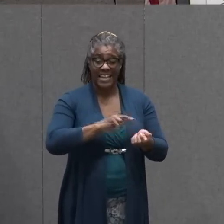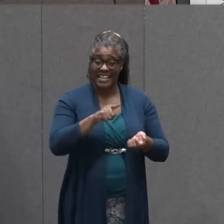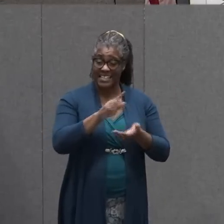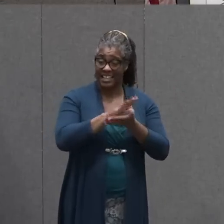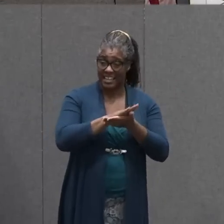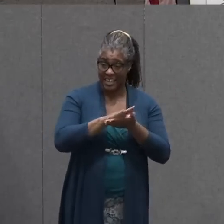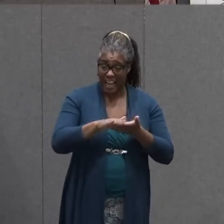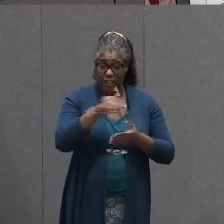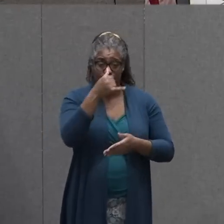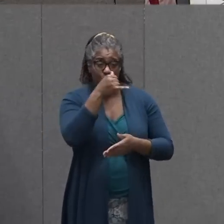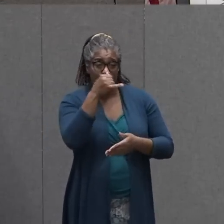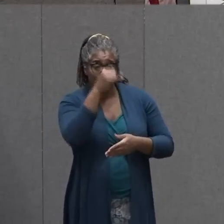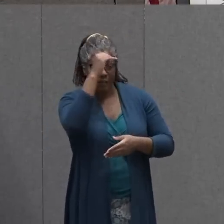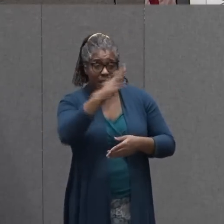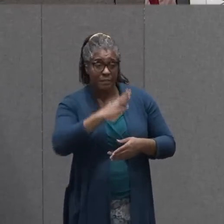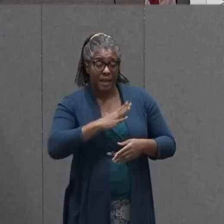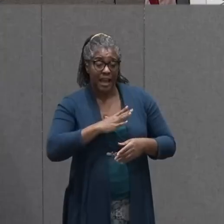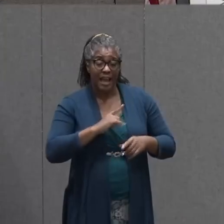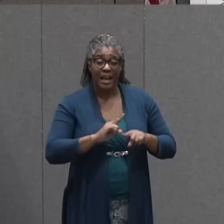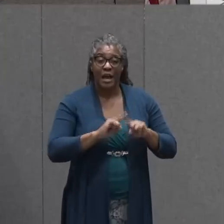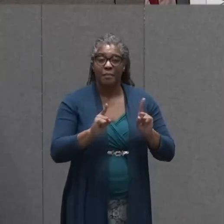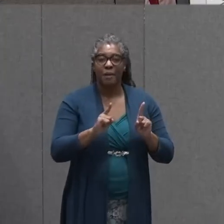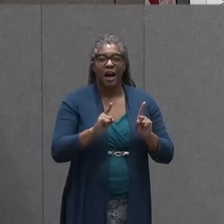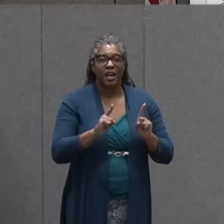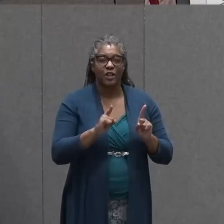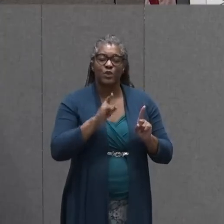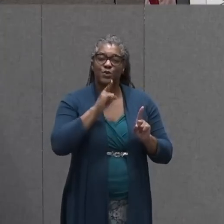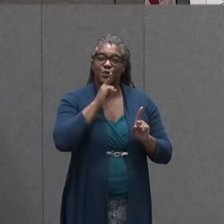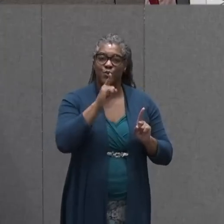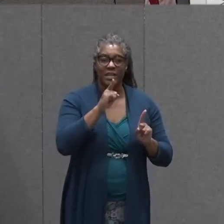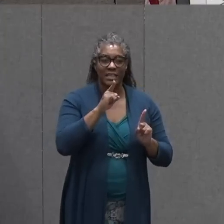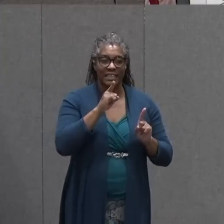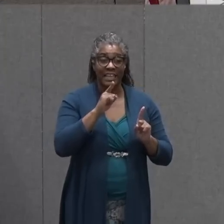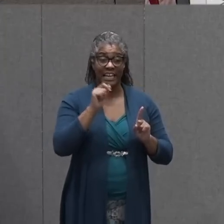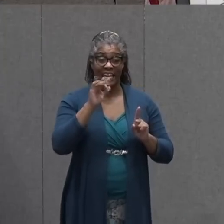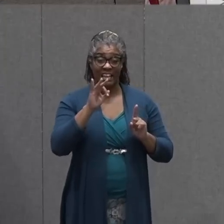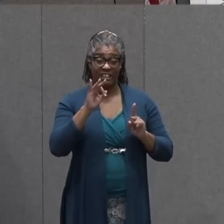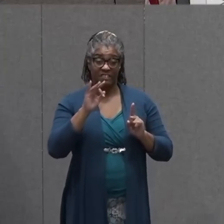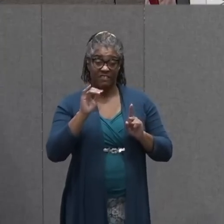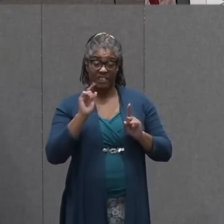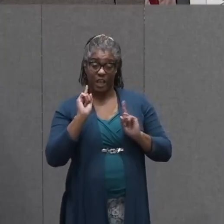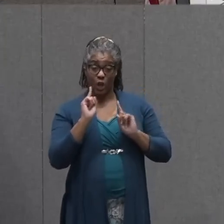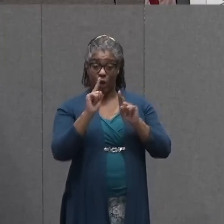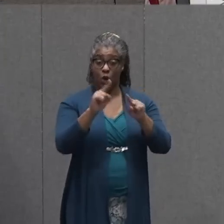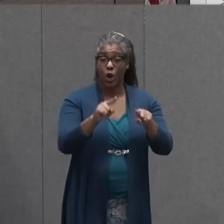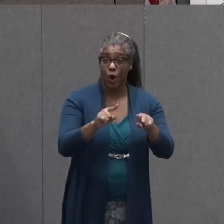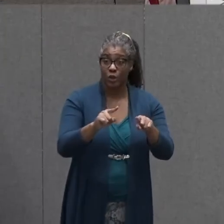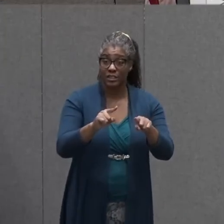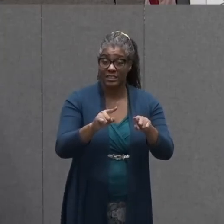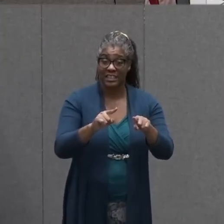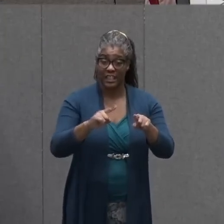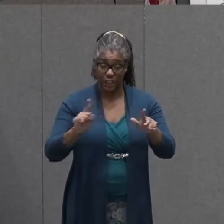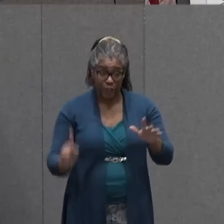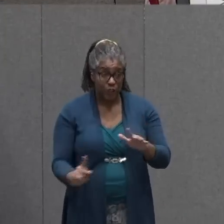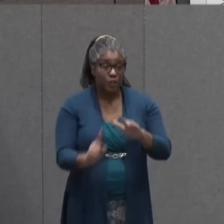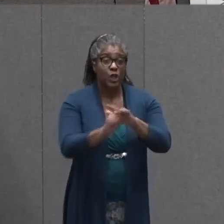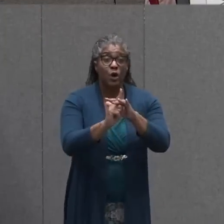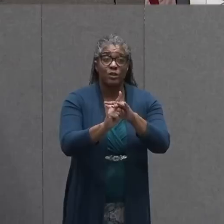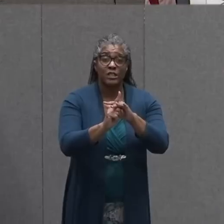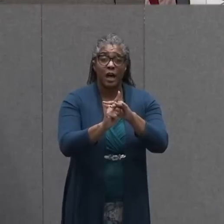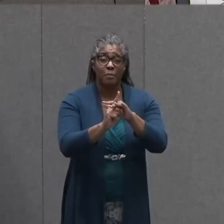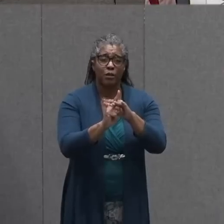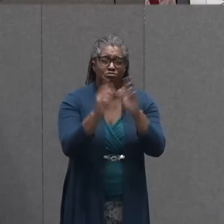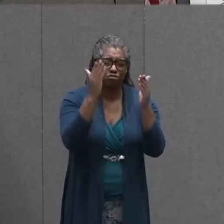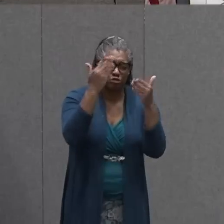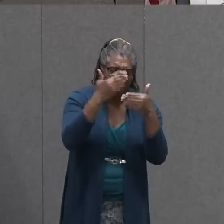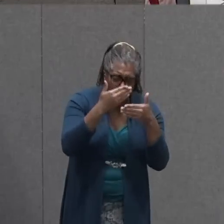is the sunshine in any place that he visits. He's good at helping, tinkering, and building,